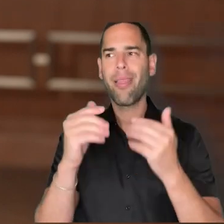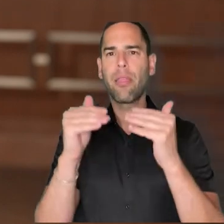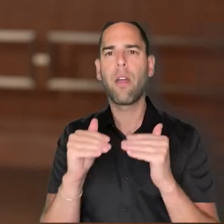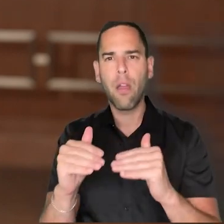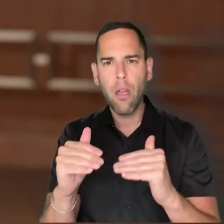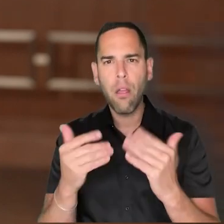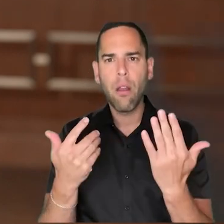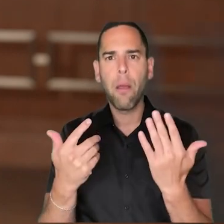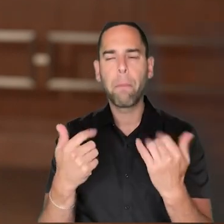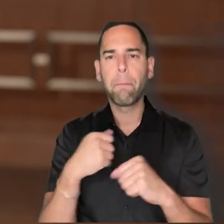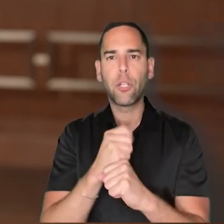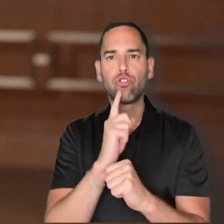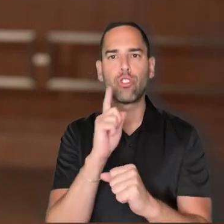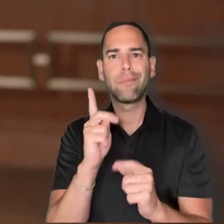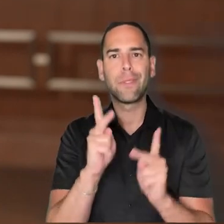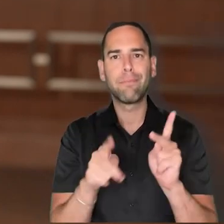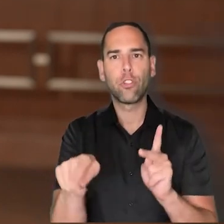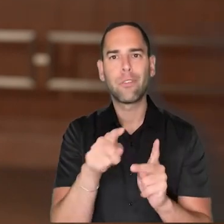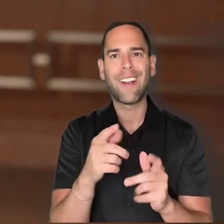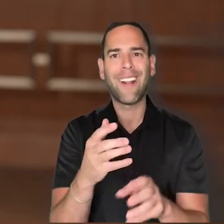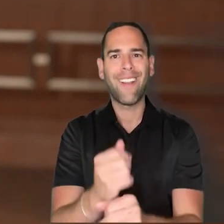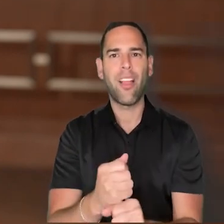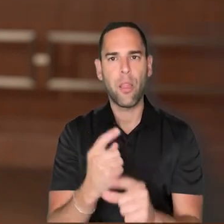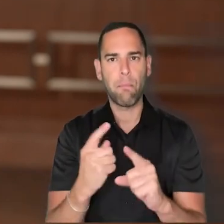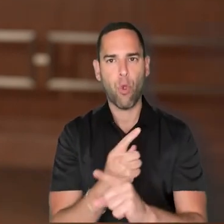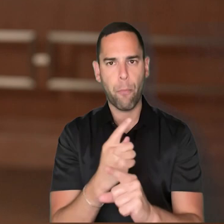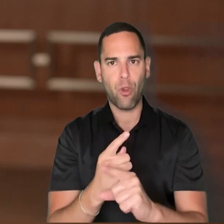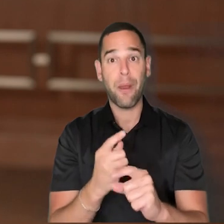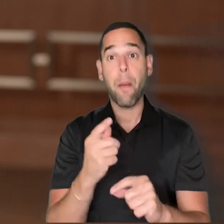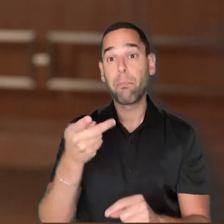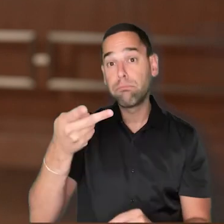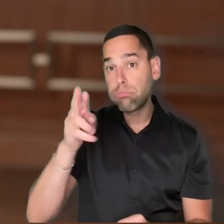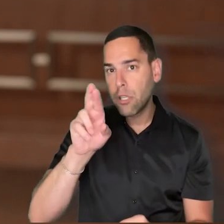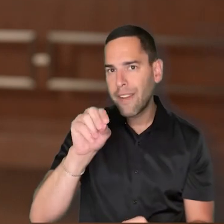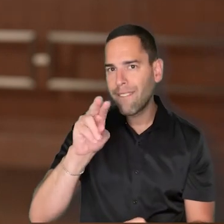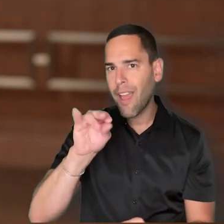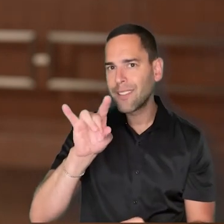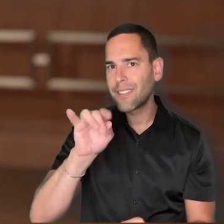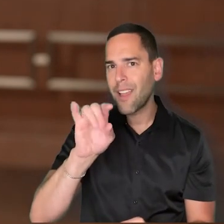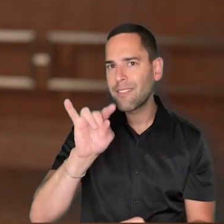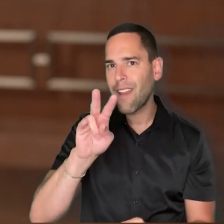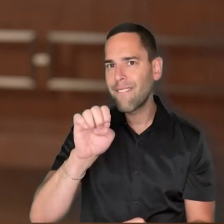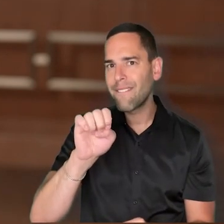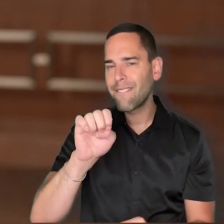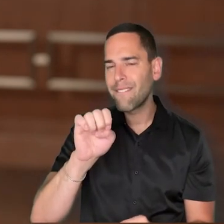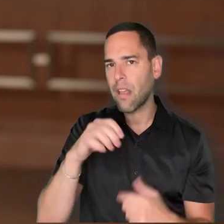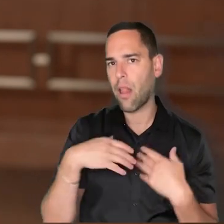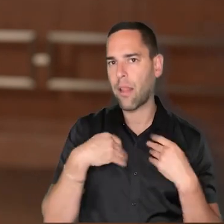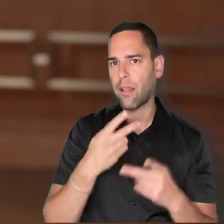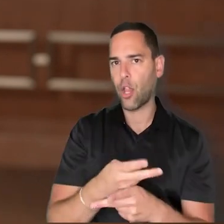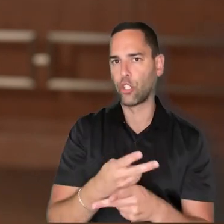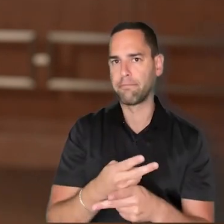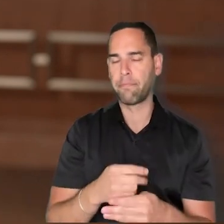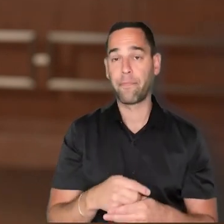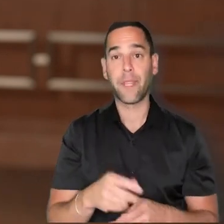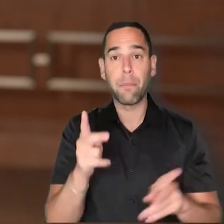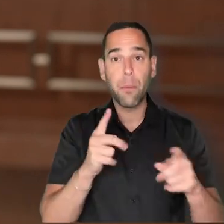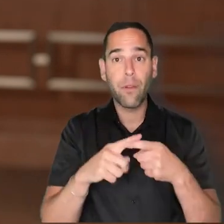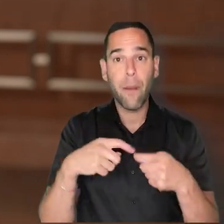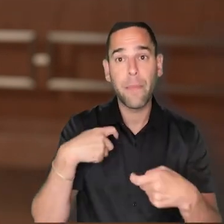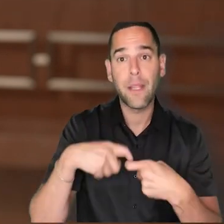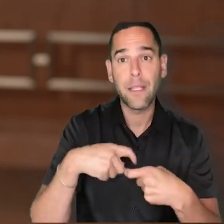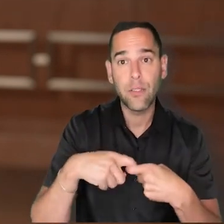are getting the appropriate preventative health care that they need. It's also people from the